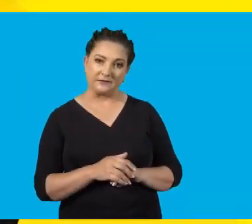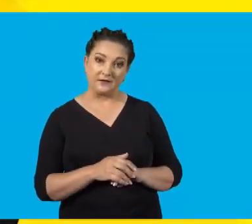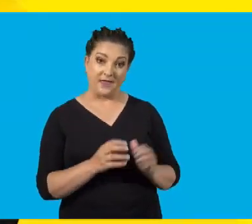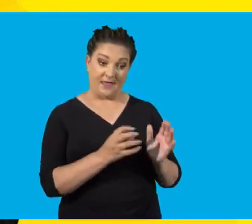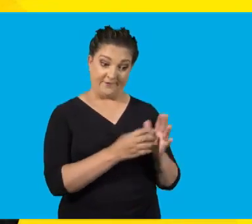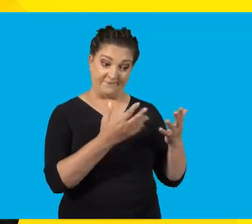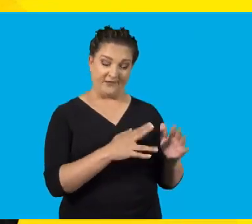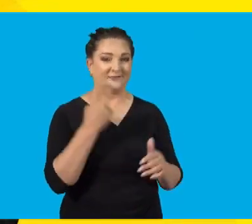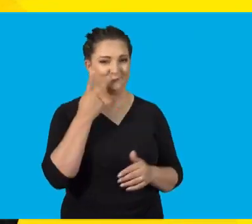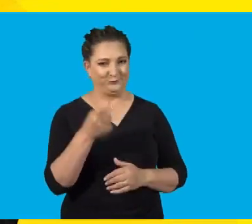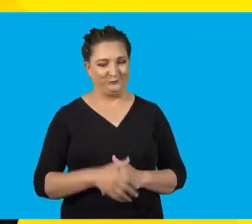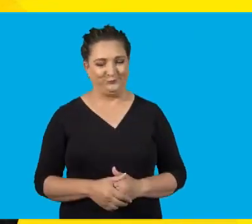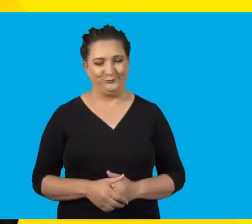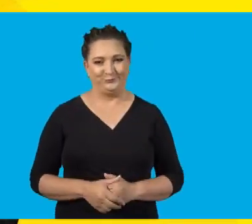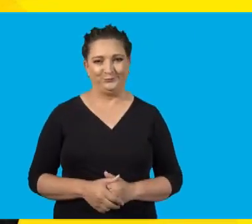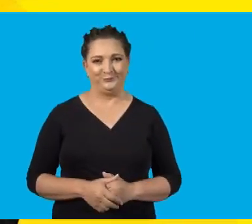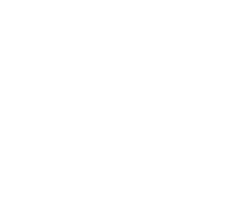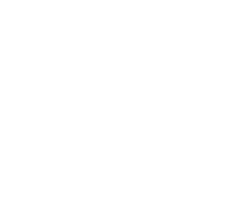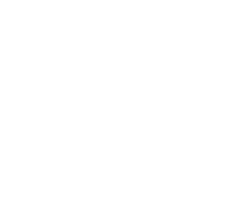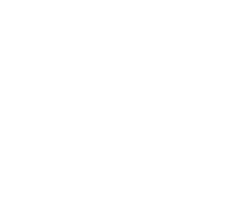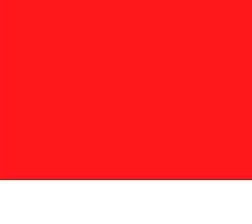you on the other side of the ad break.